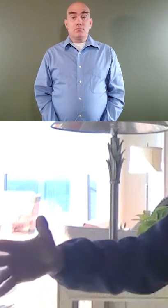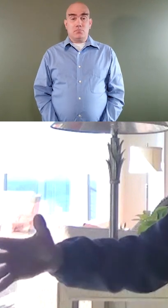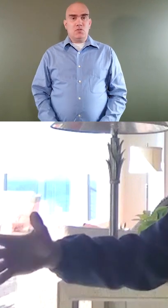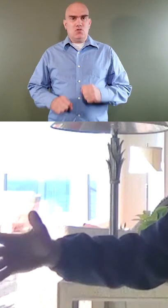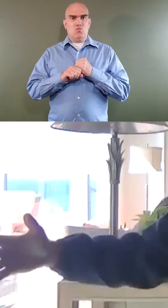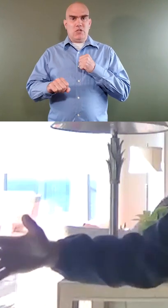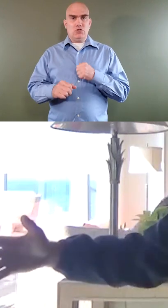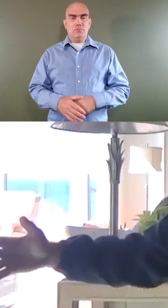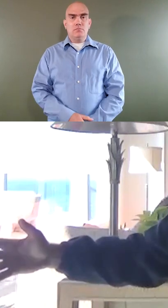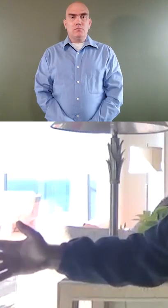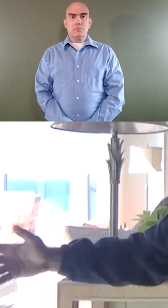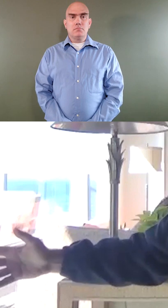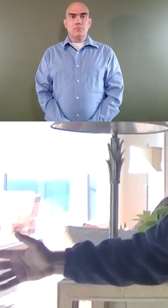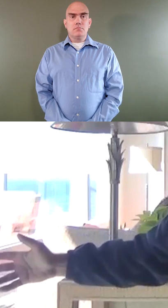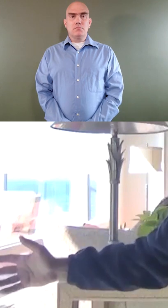Stretch.